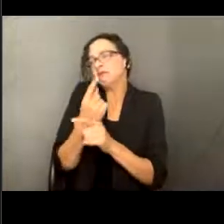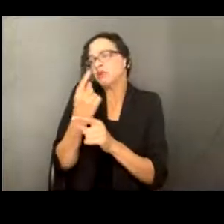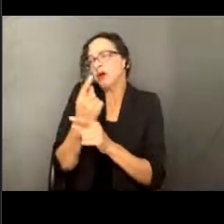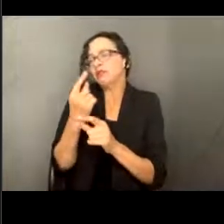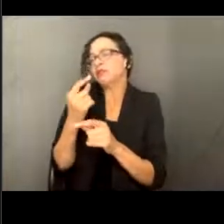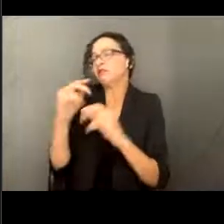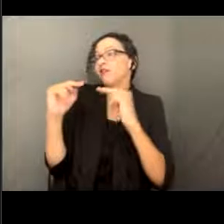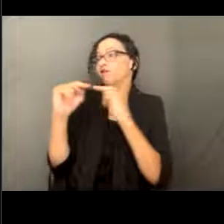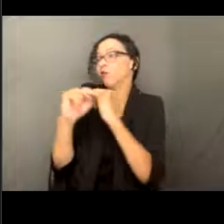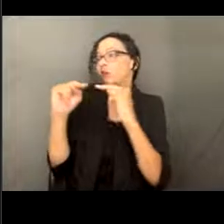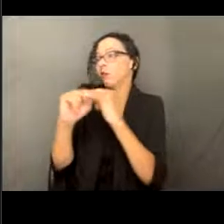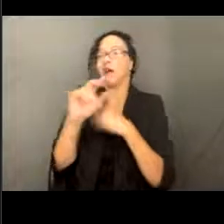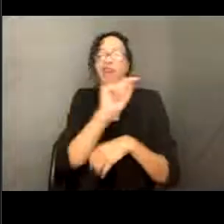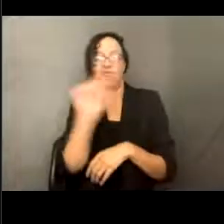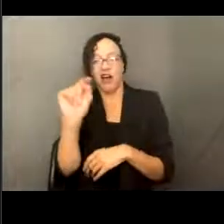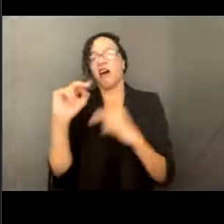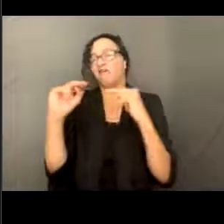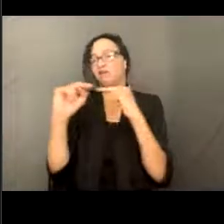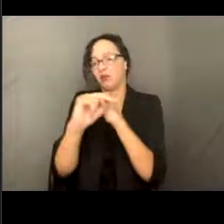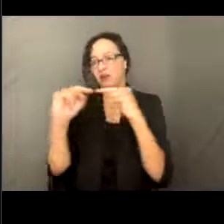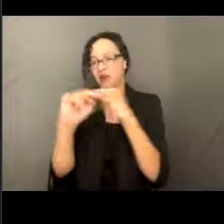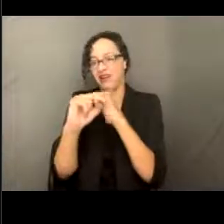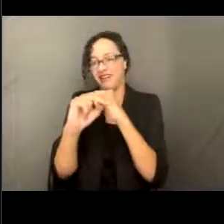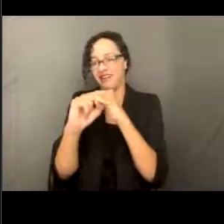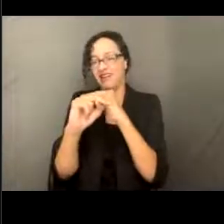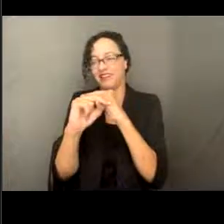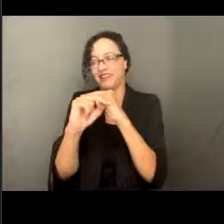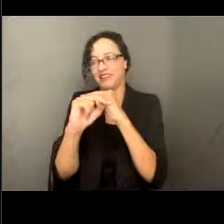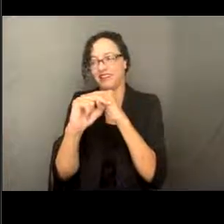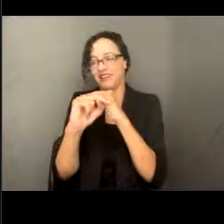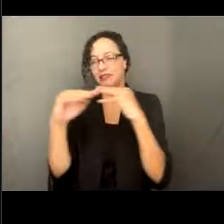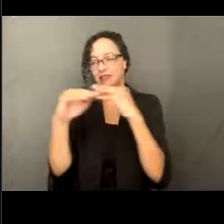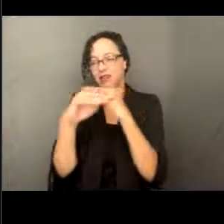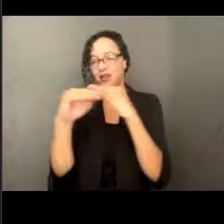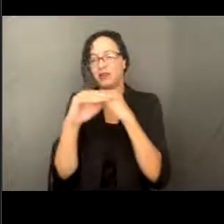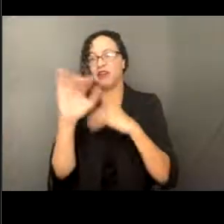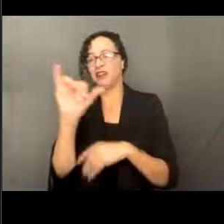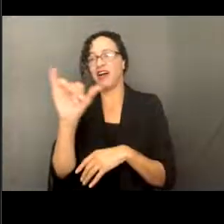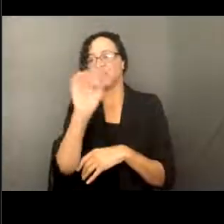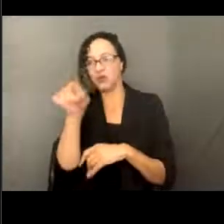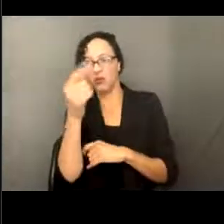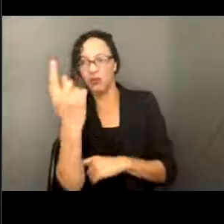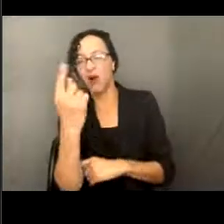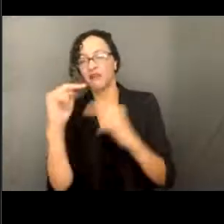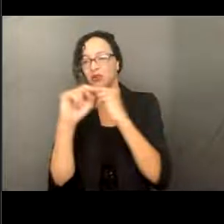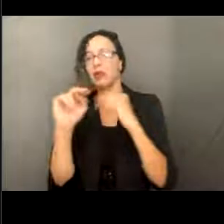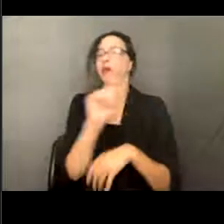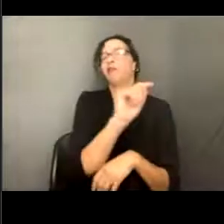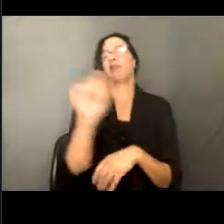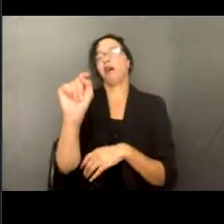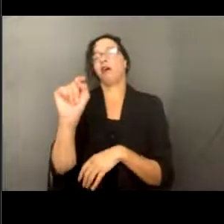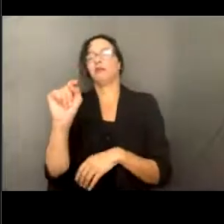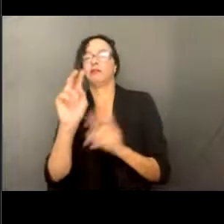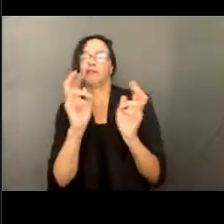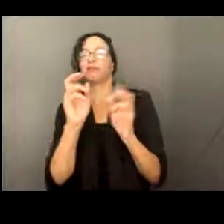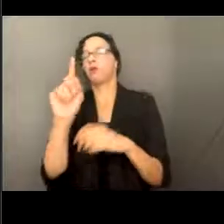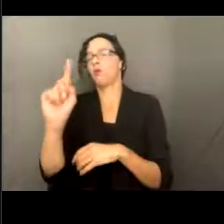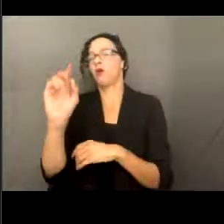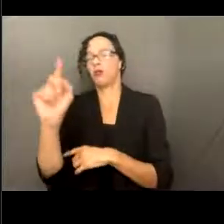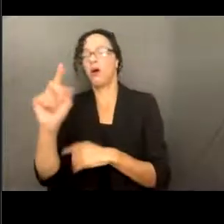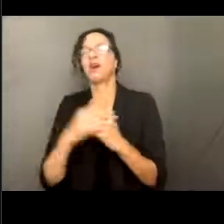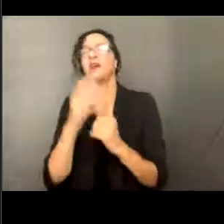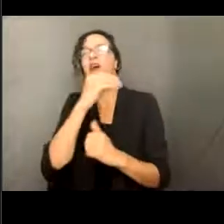Okay, the freeway. Like there's only one freeway, the 101. And so are the other Central Coast counties,